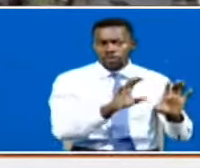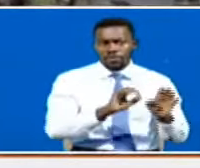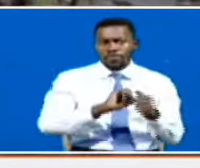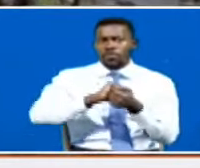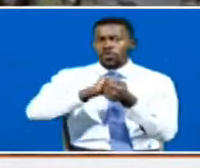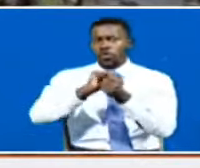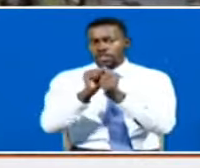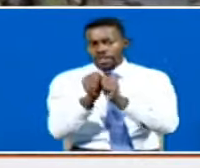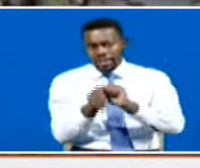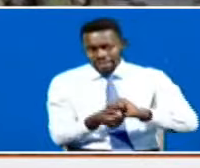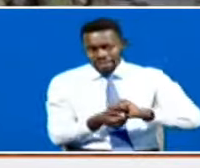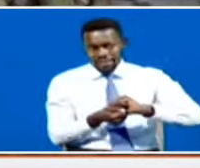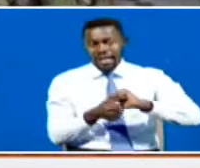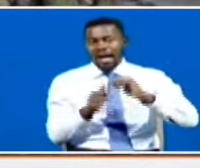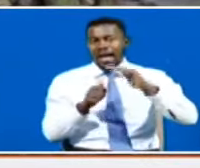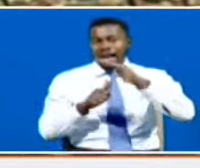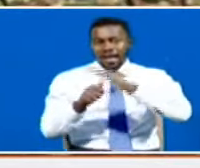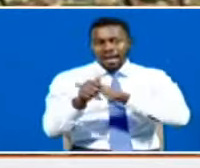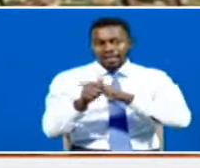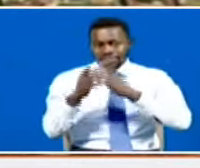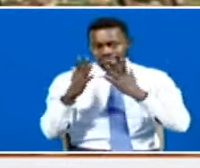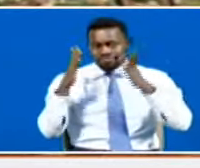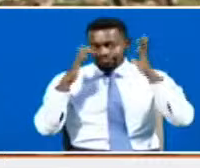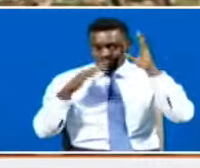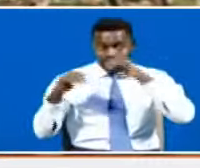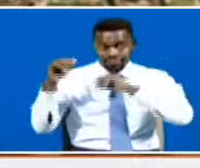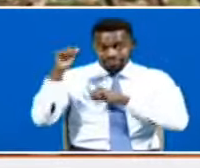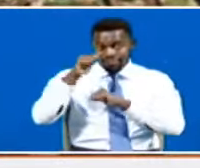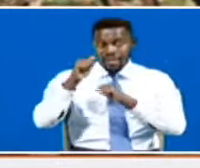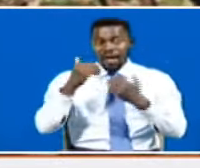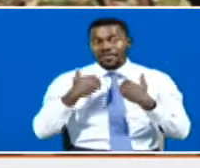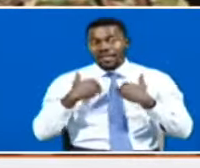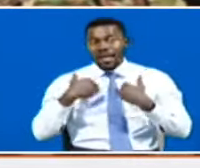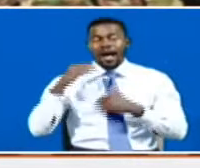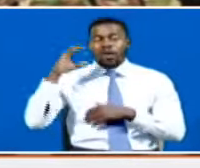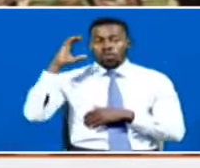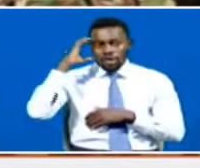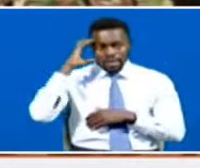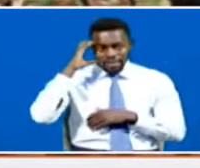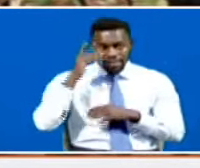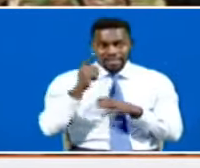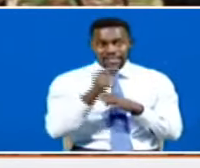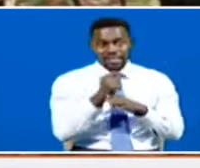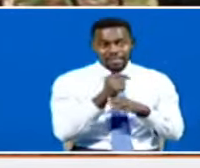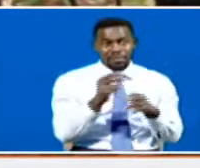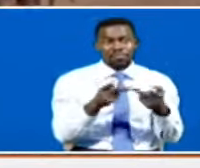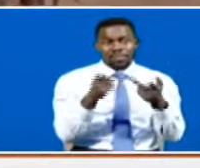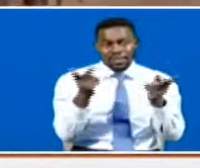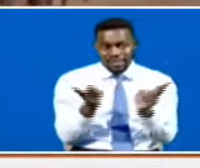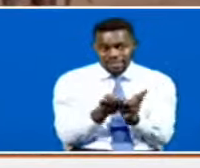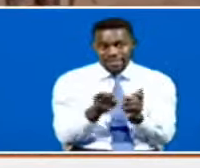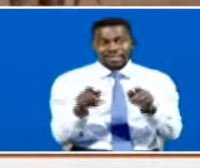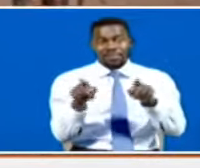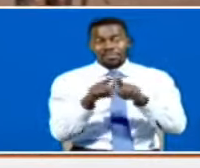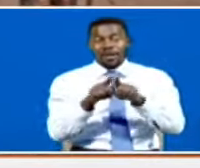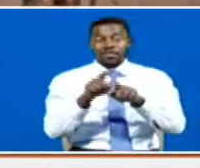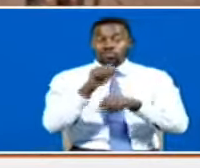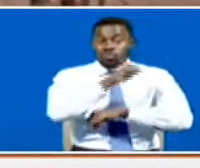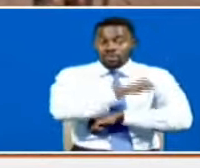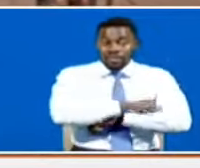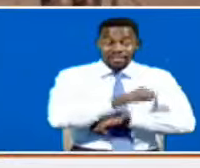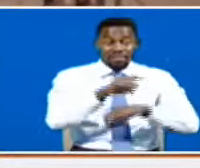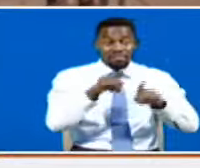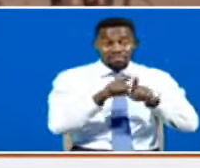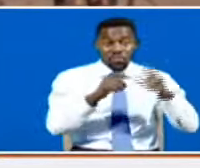that would see cadets at the Armed Forces Training College, now referred to as the Kenya Military Academy, attain